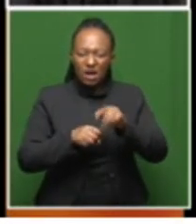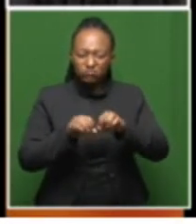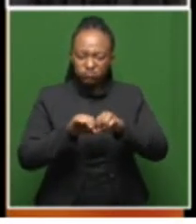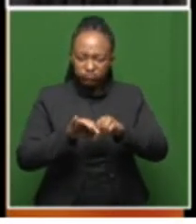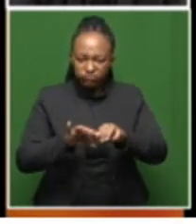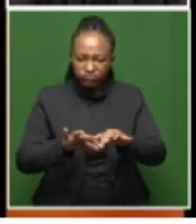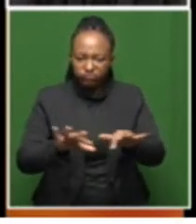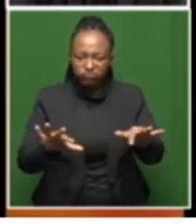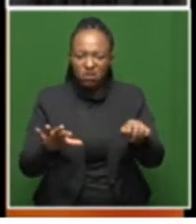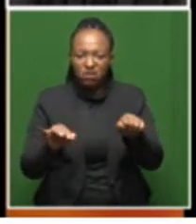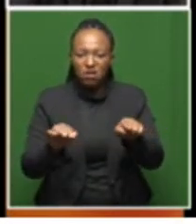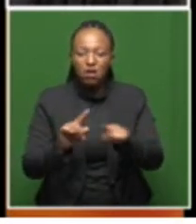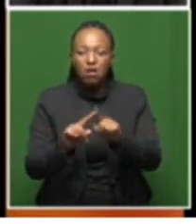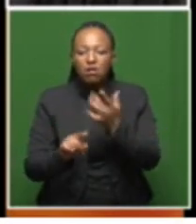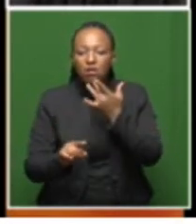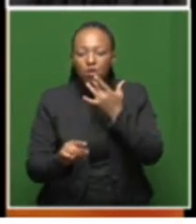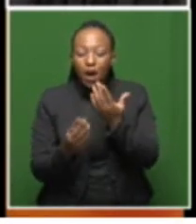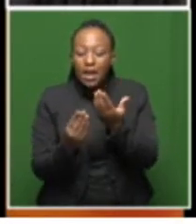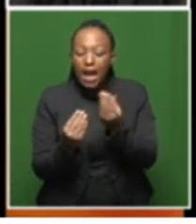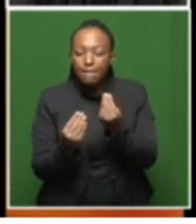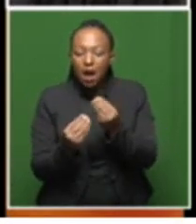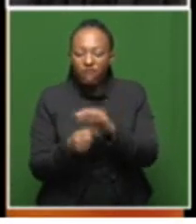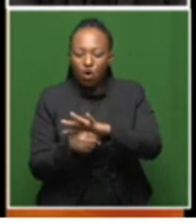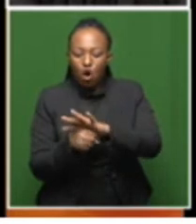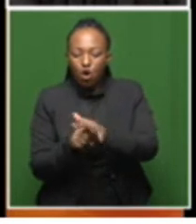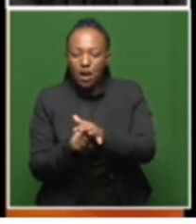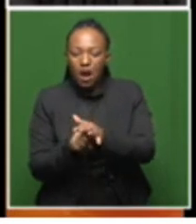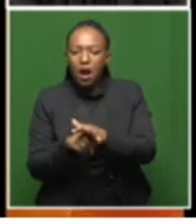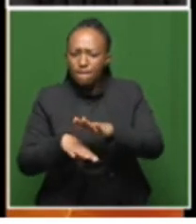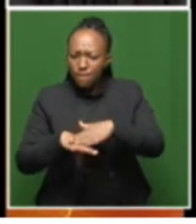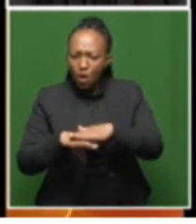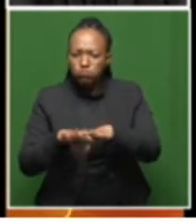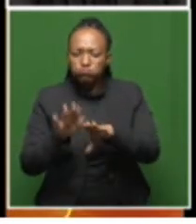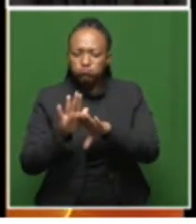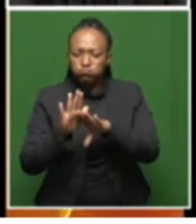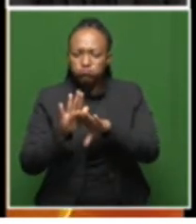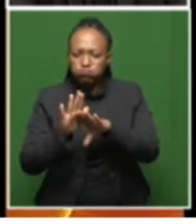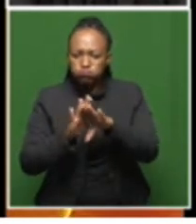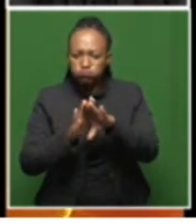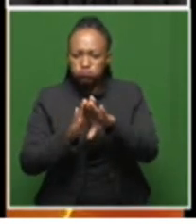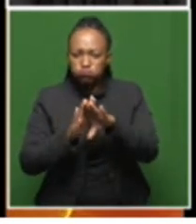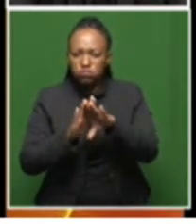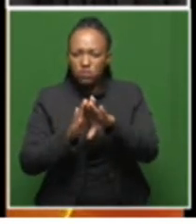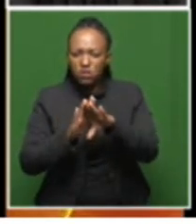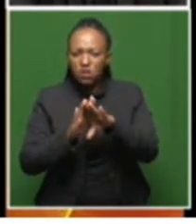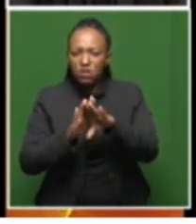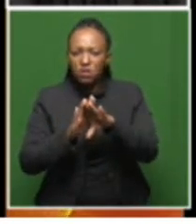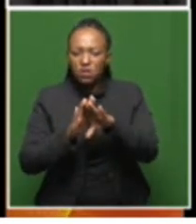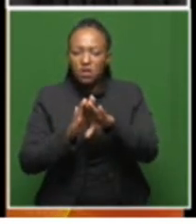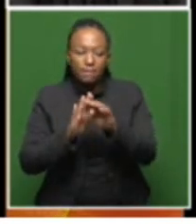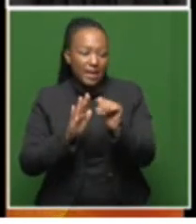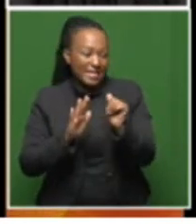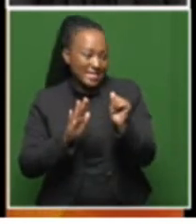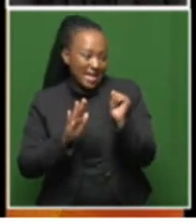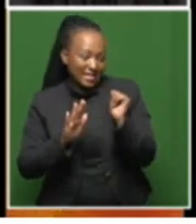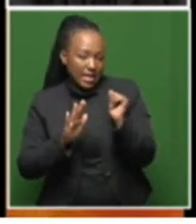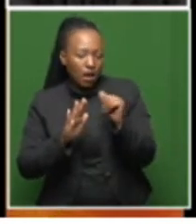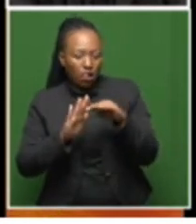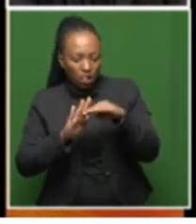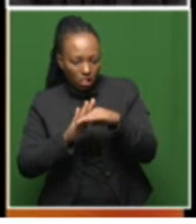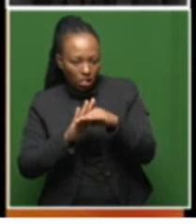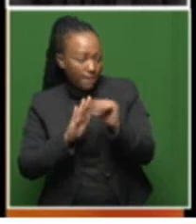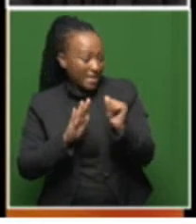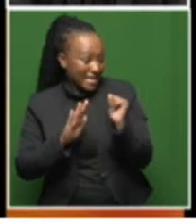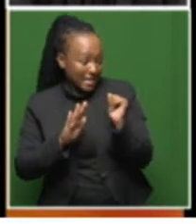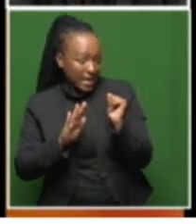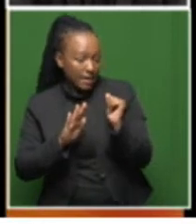the prevalence with the number of cases, a small decrease. But unfortunately, what came yesterday by the Medical